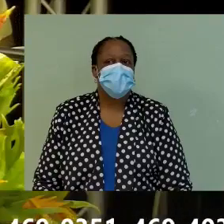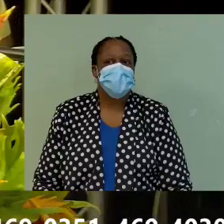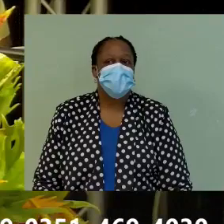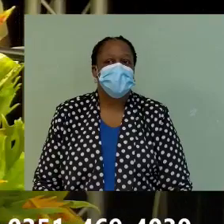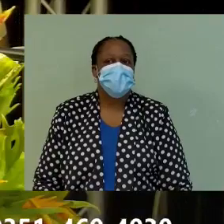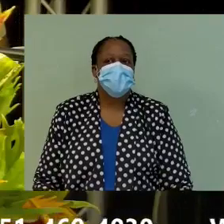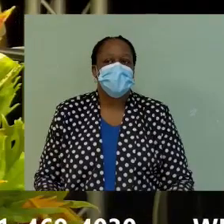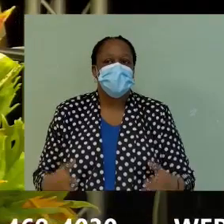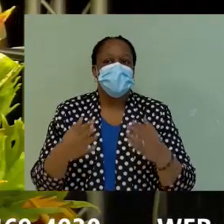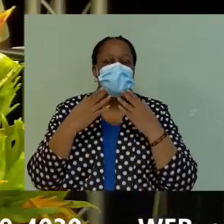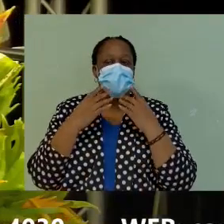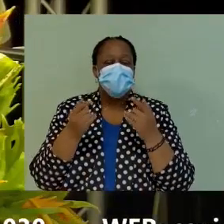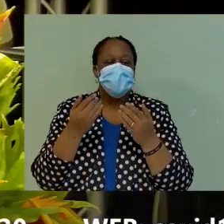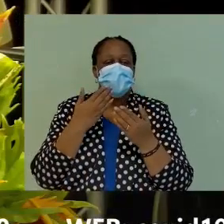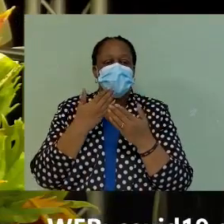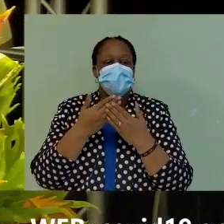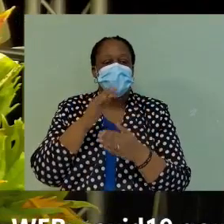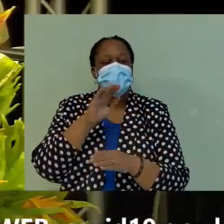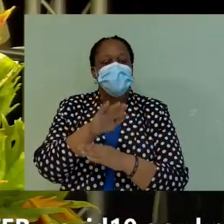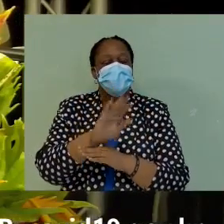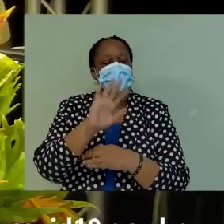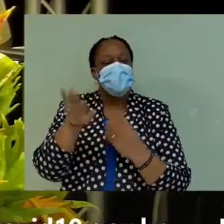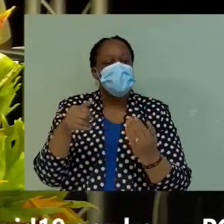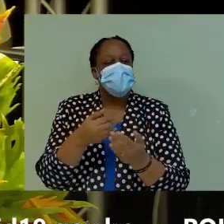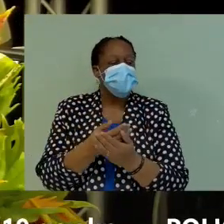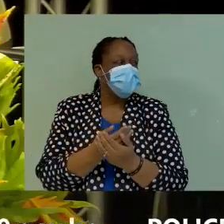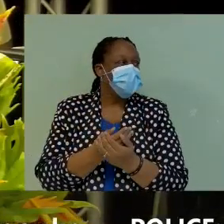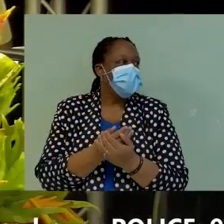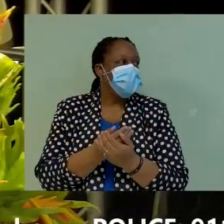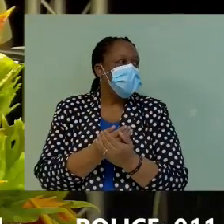Thank you, Mr. Williams, and pleasant good afternoon, all.